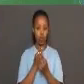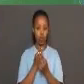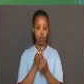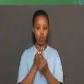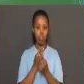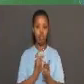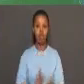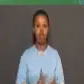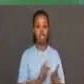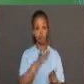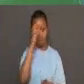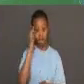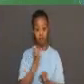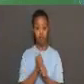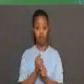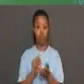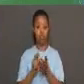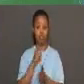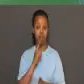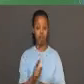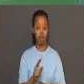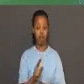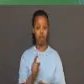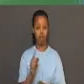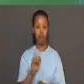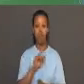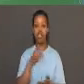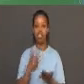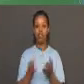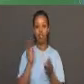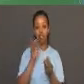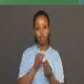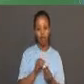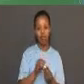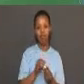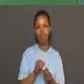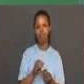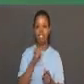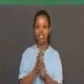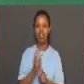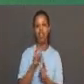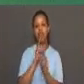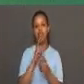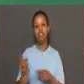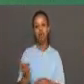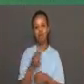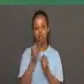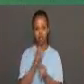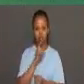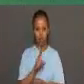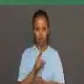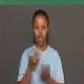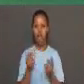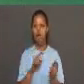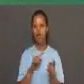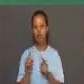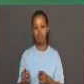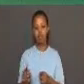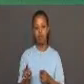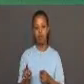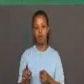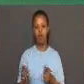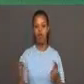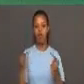by photosynthesis is also a correct answer. Let us move on to